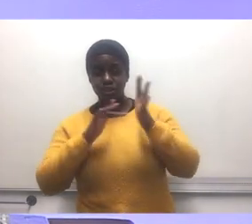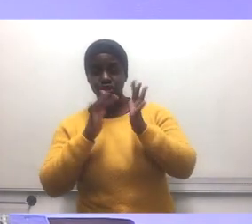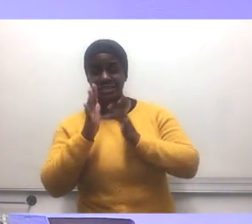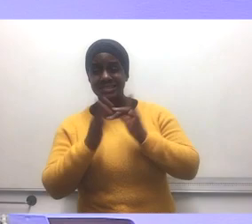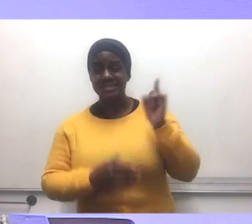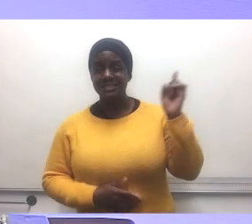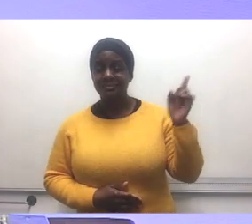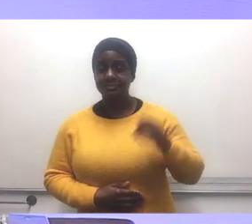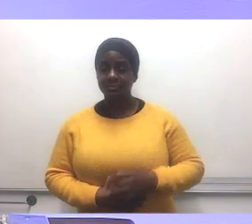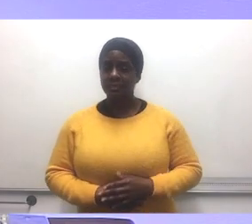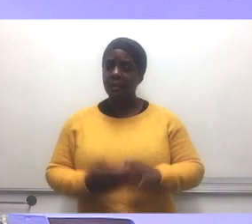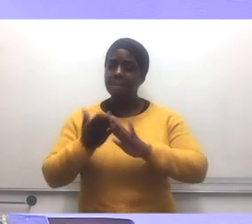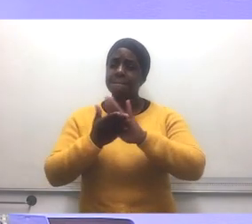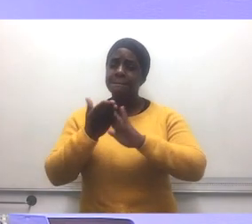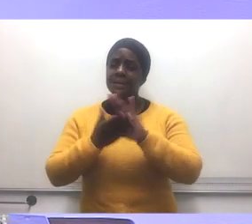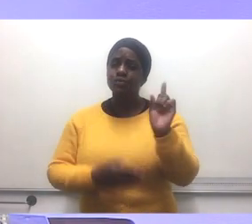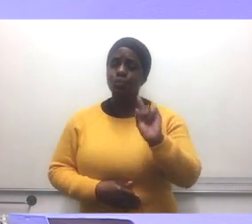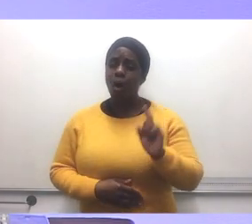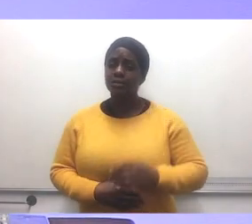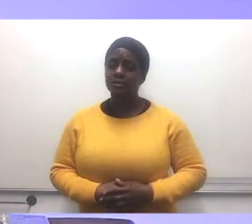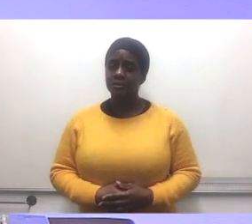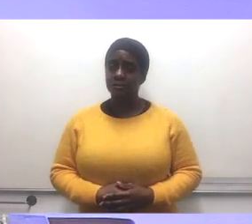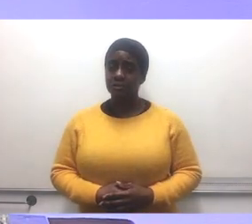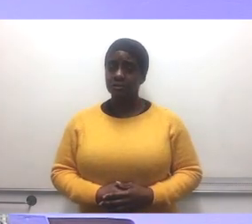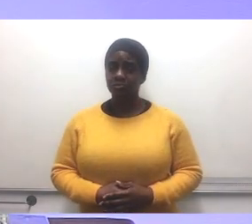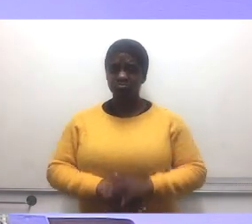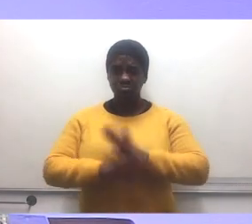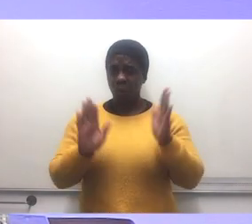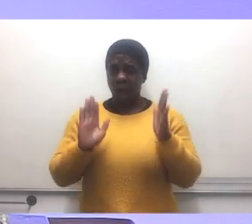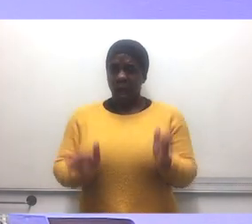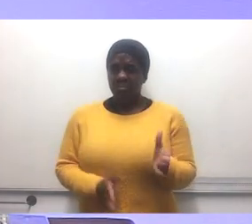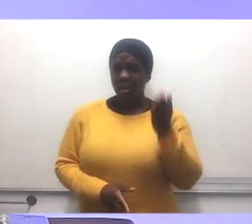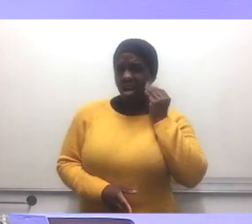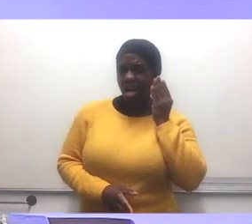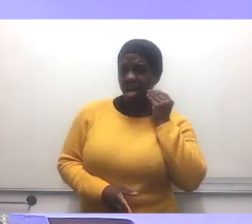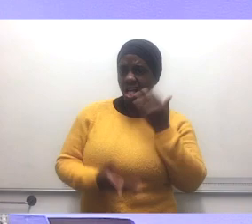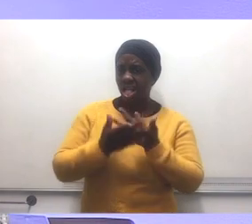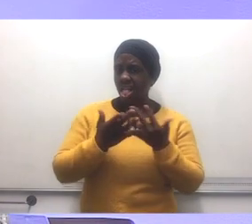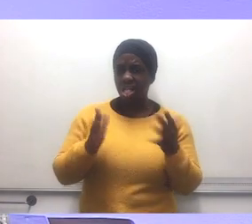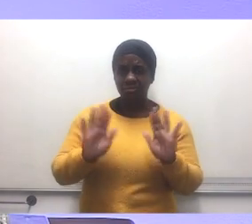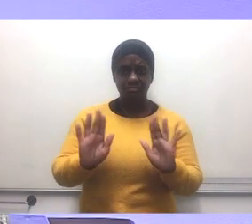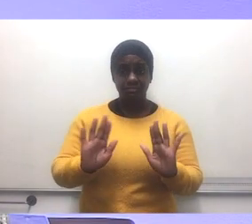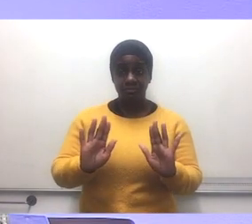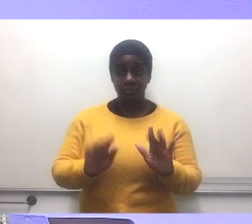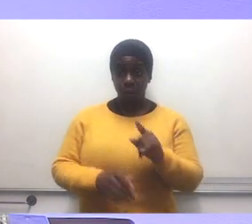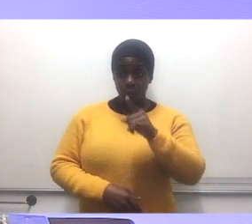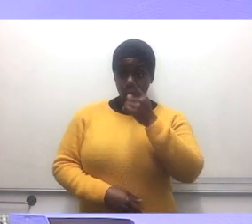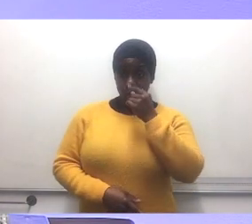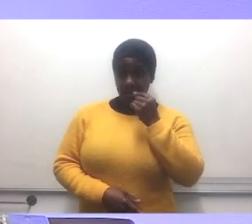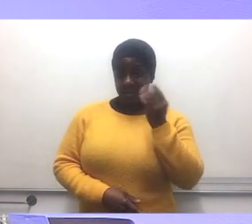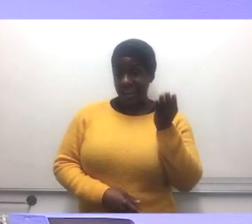It means, therefore, that you don't have to hear much. Tonight, you can